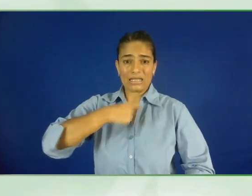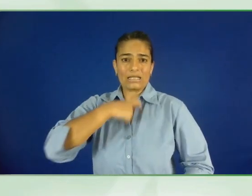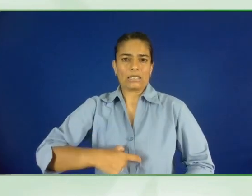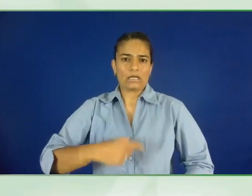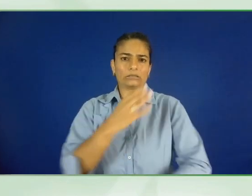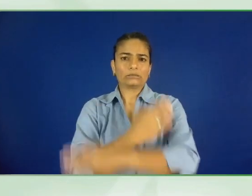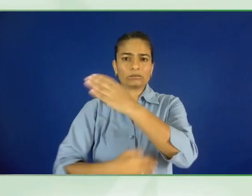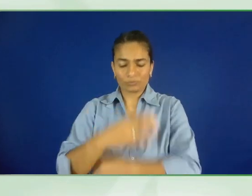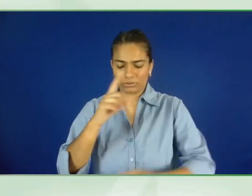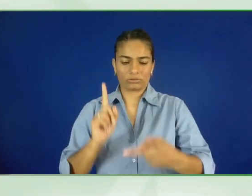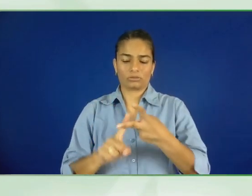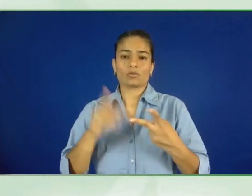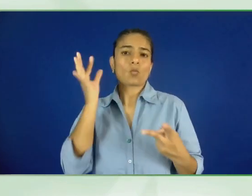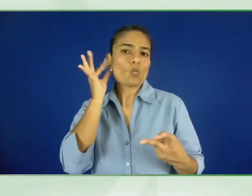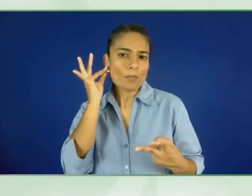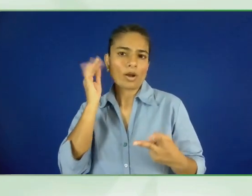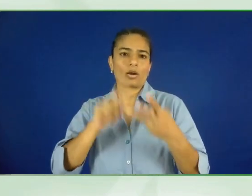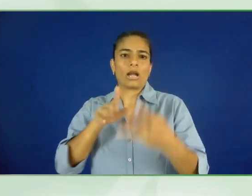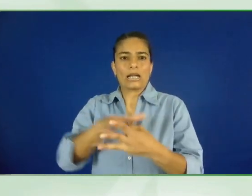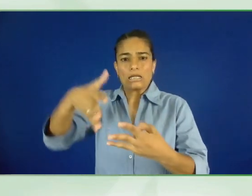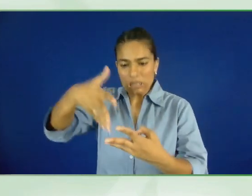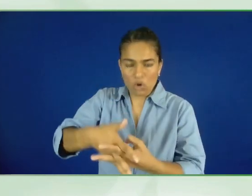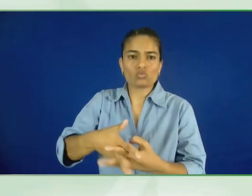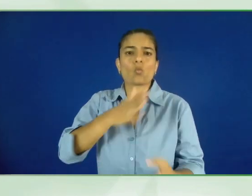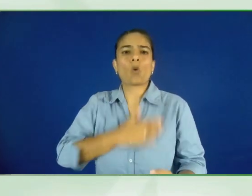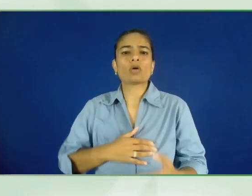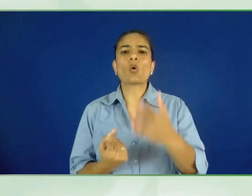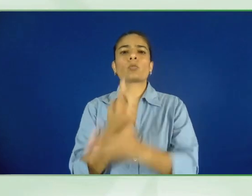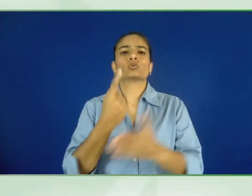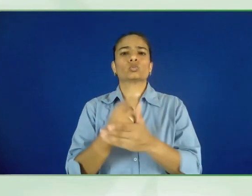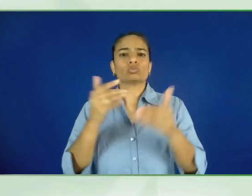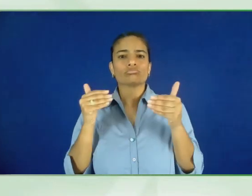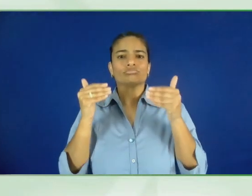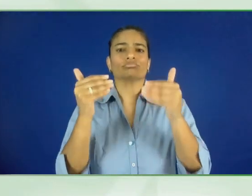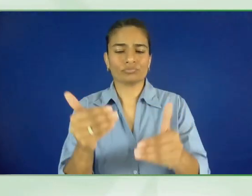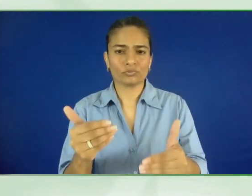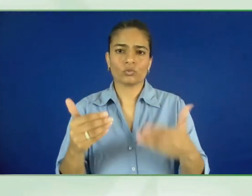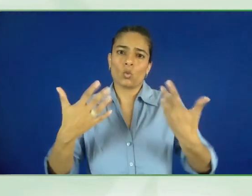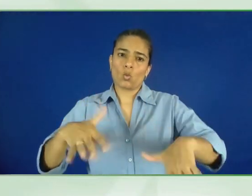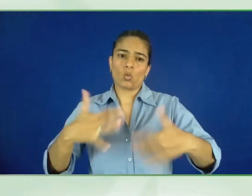an opportunity to move forward. So really pushing forth more advocacy